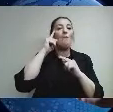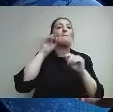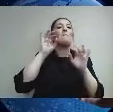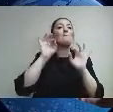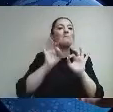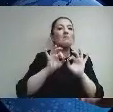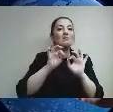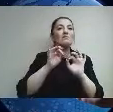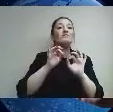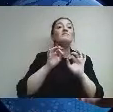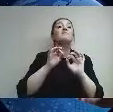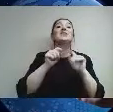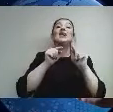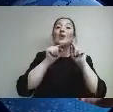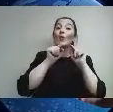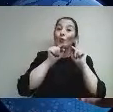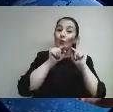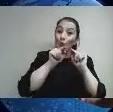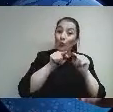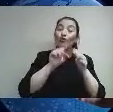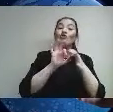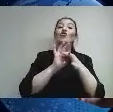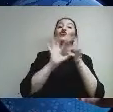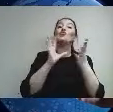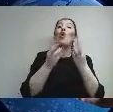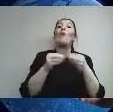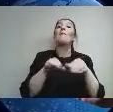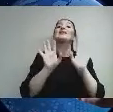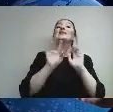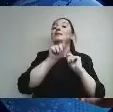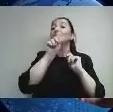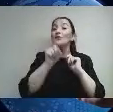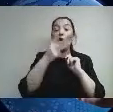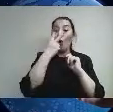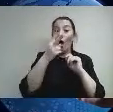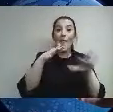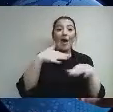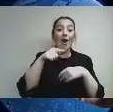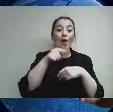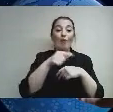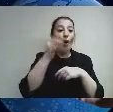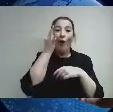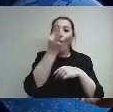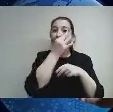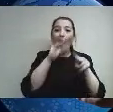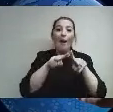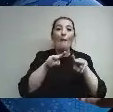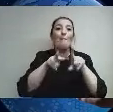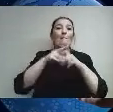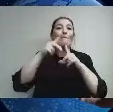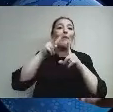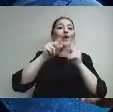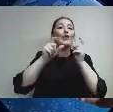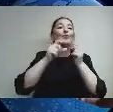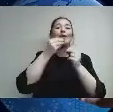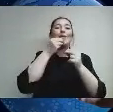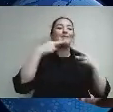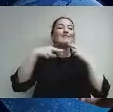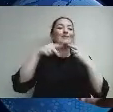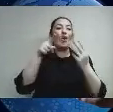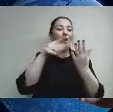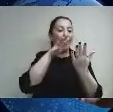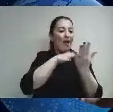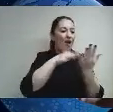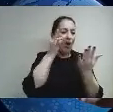we not solve this? Can we not provide access for visually impaired?" And the first